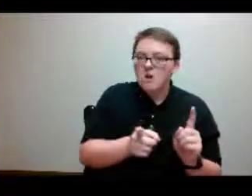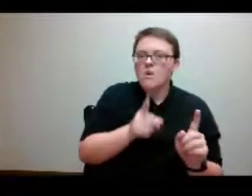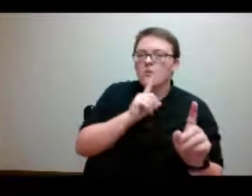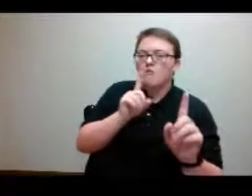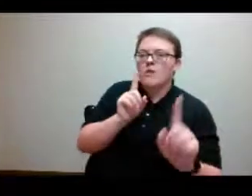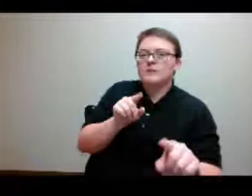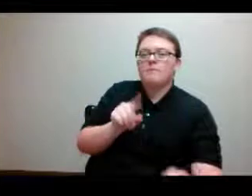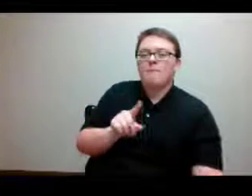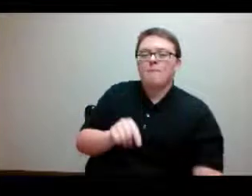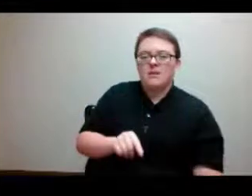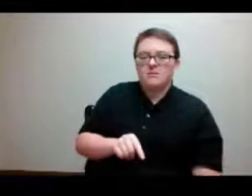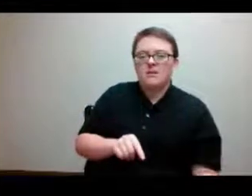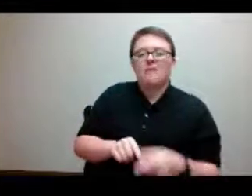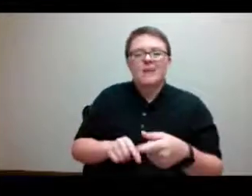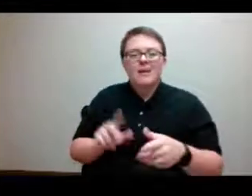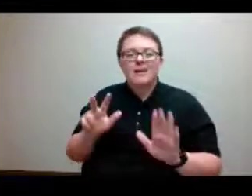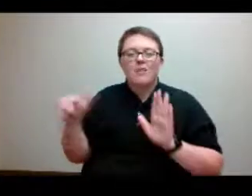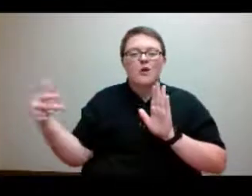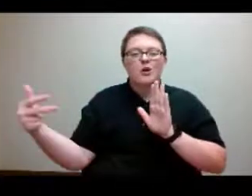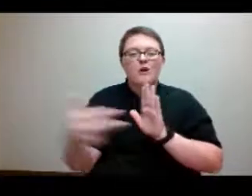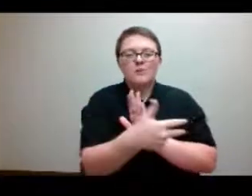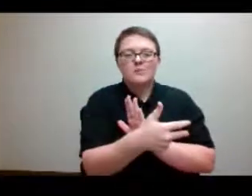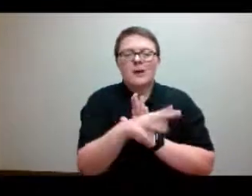listed there on the slide.